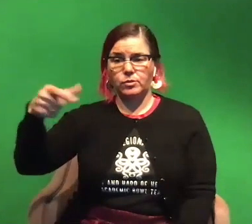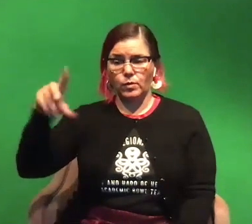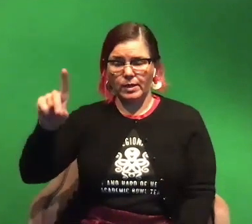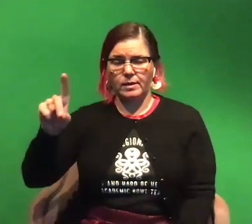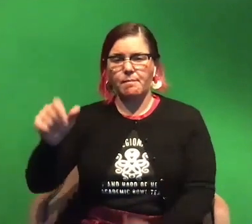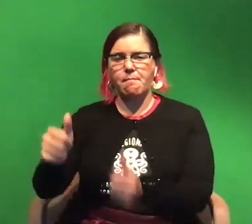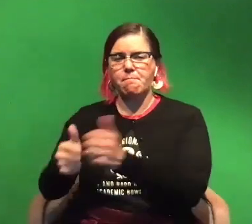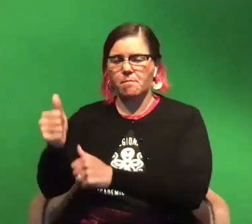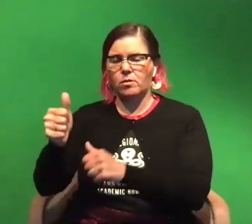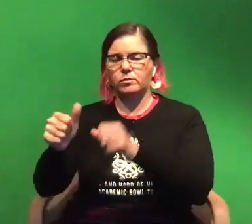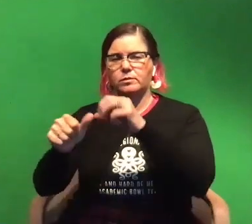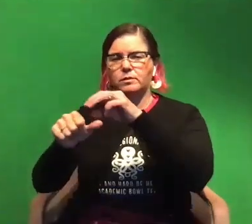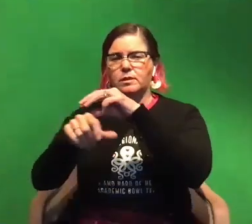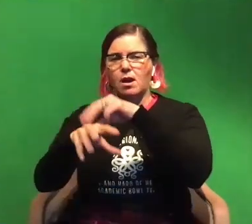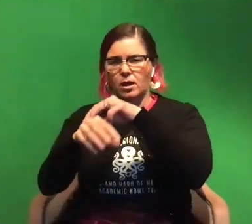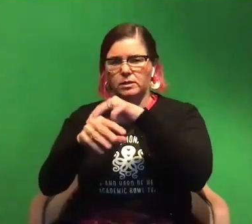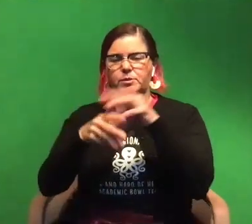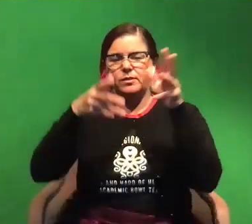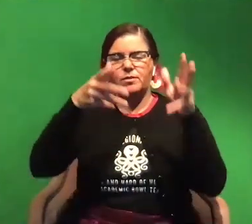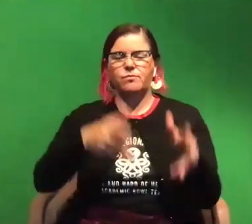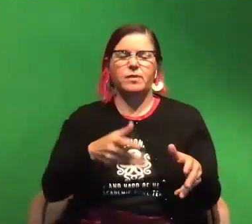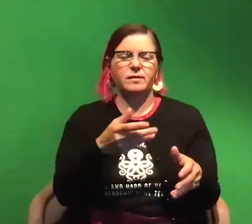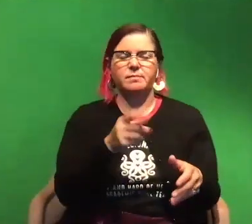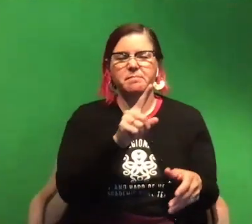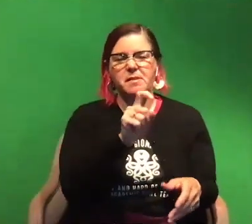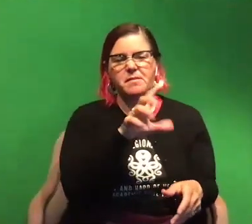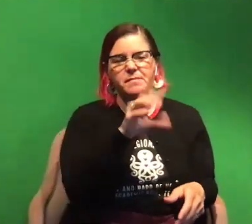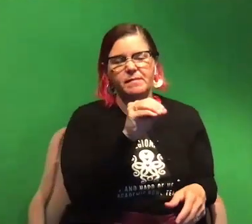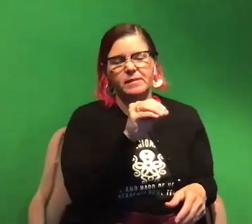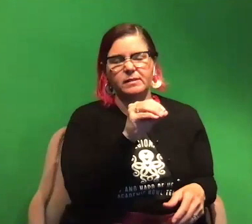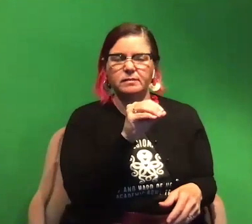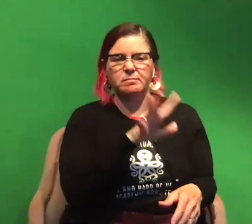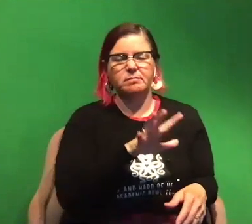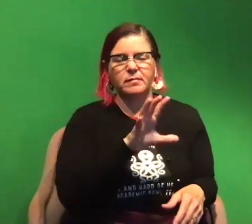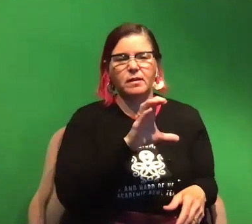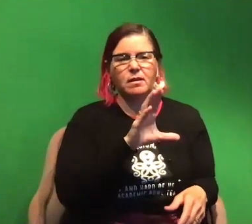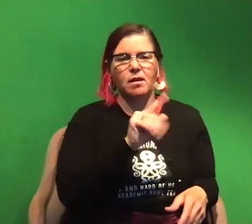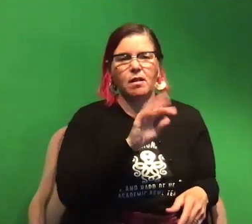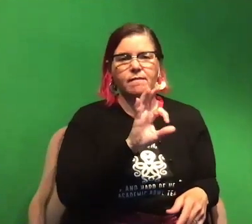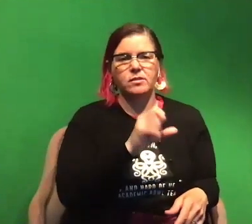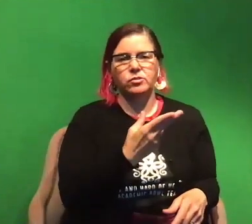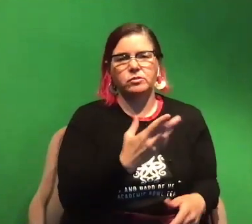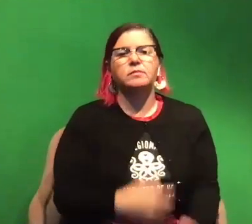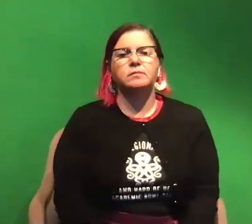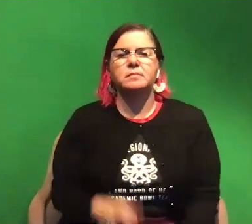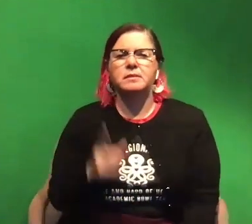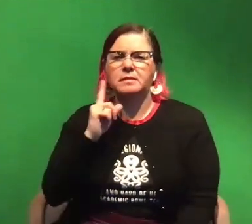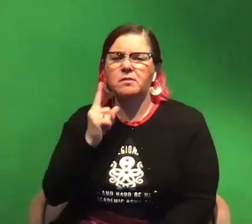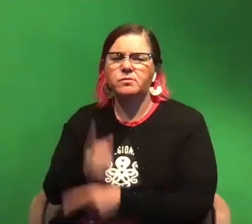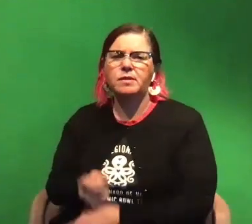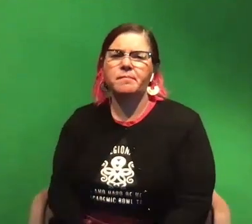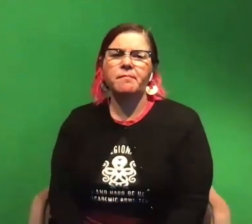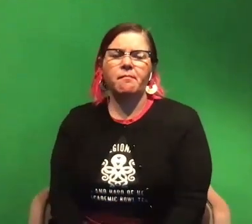them are octopuses, and then the rest, there's only maybe 150, I think, or so cuttlefish, something like that. That sounds right. Yeah.